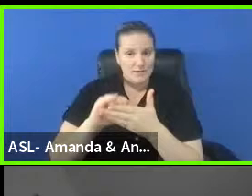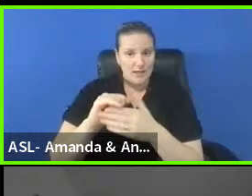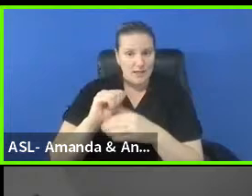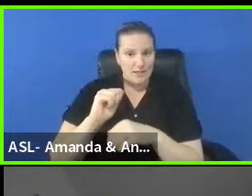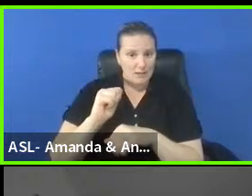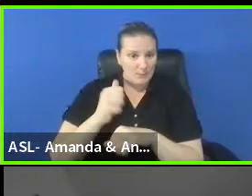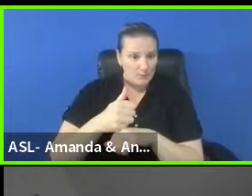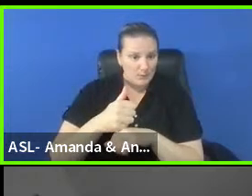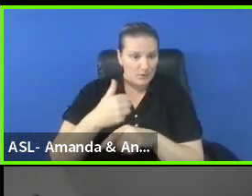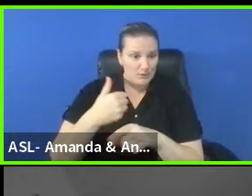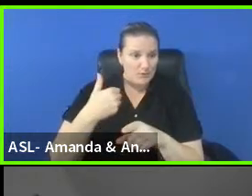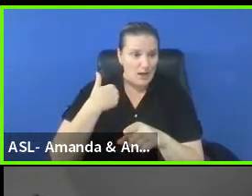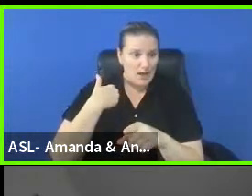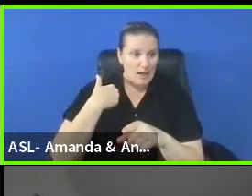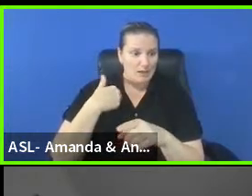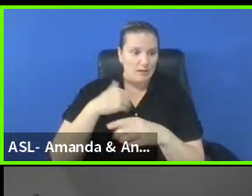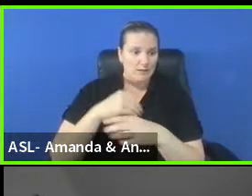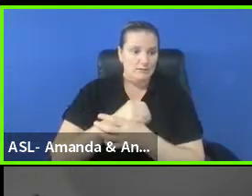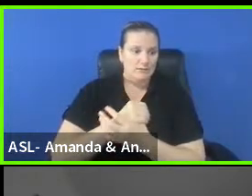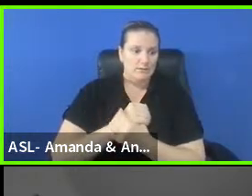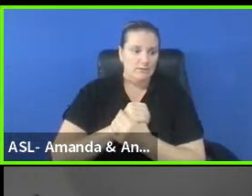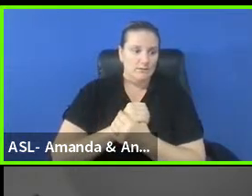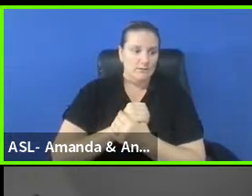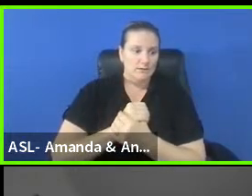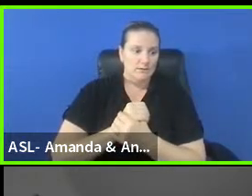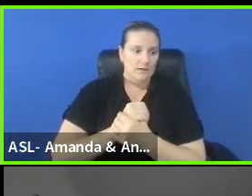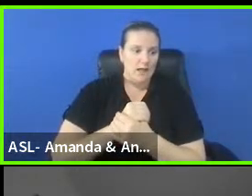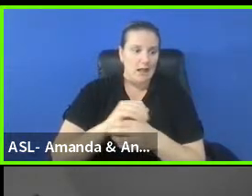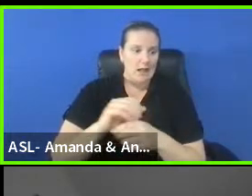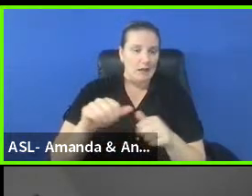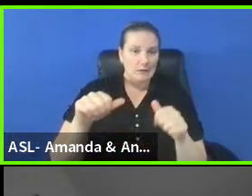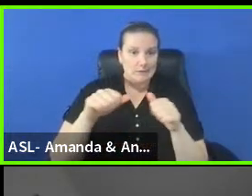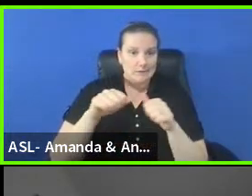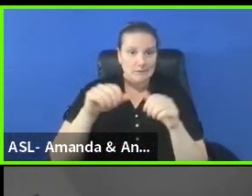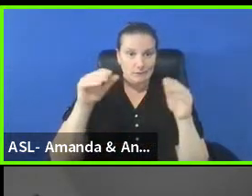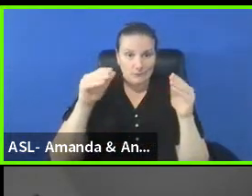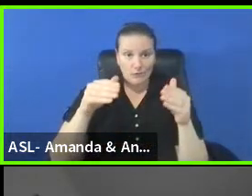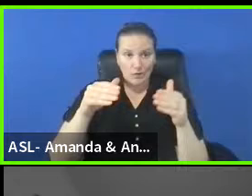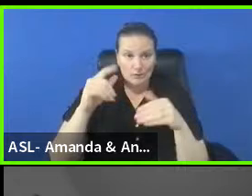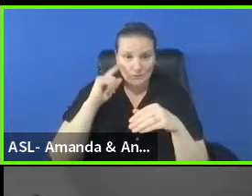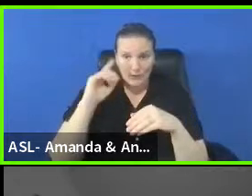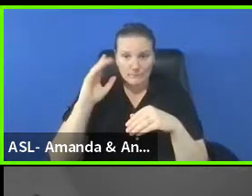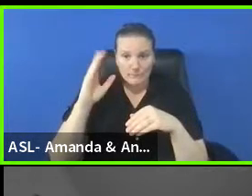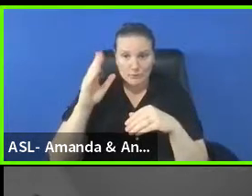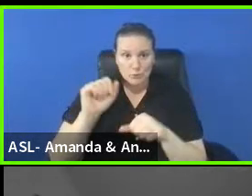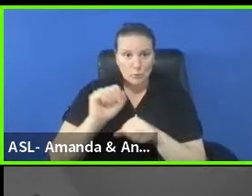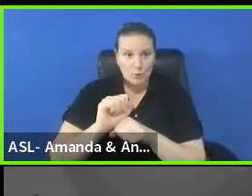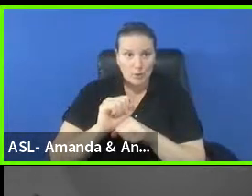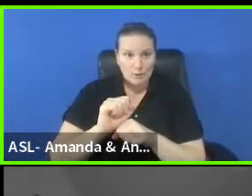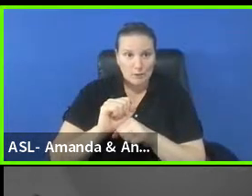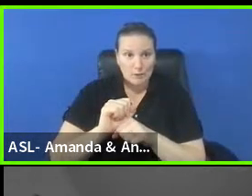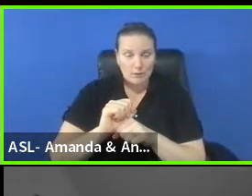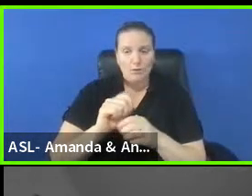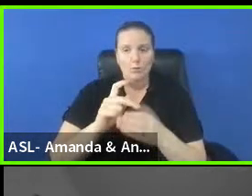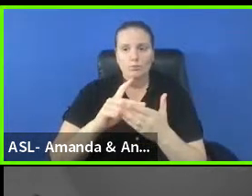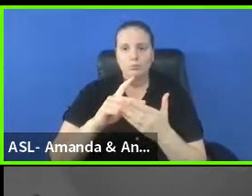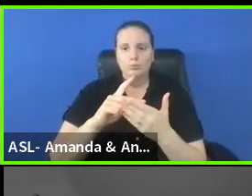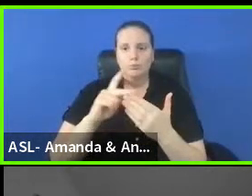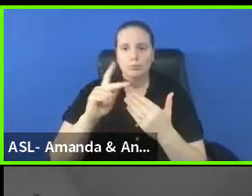have in terms of areas of focus for future work. I think as a